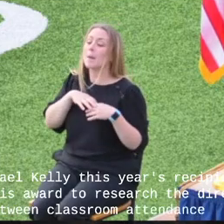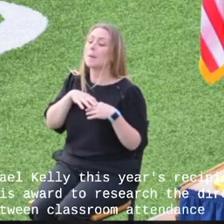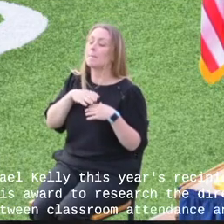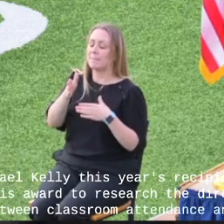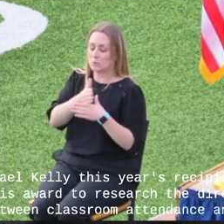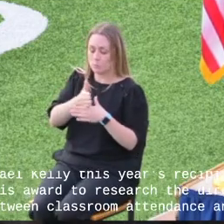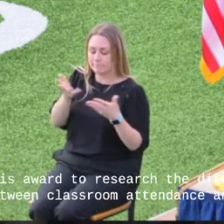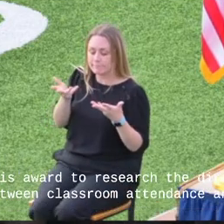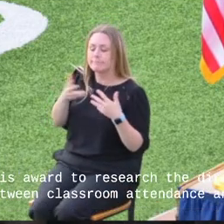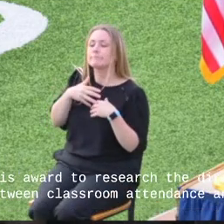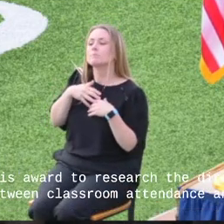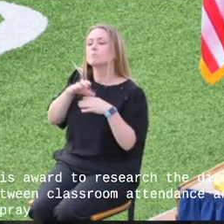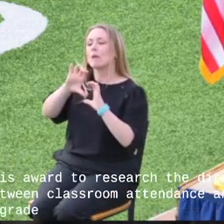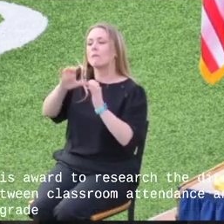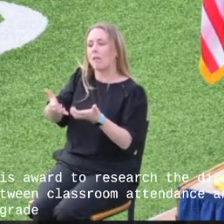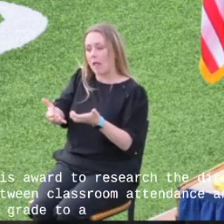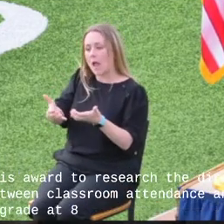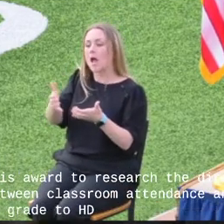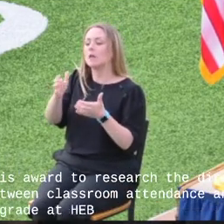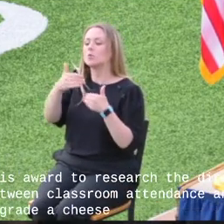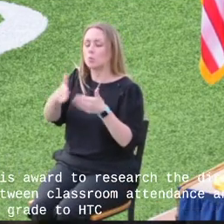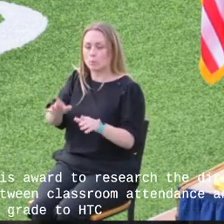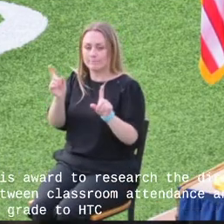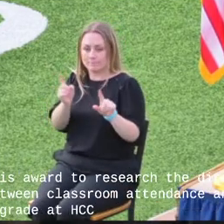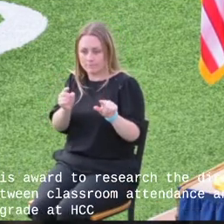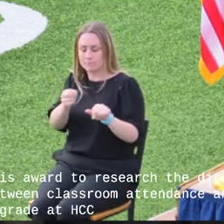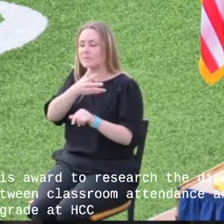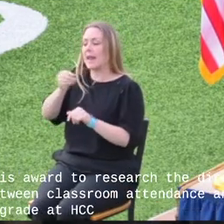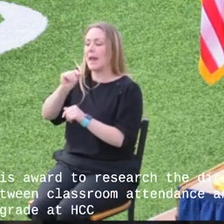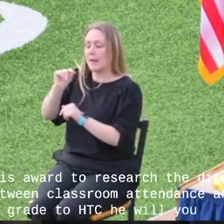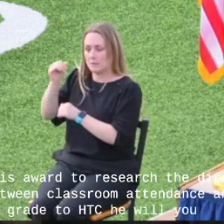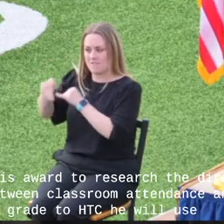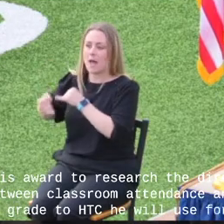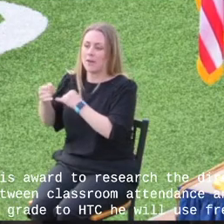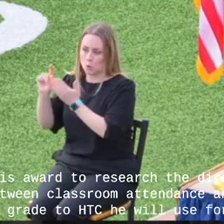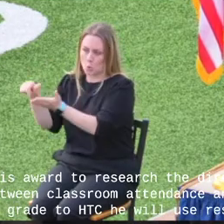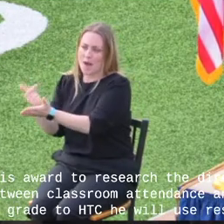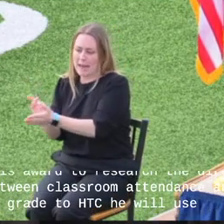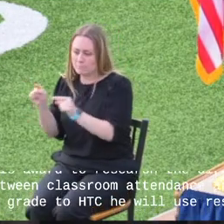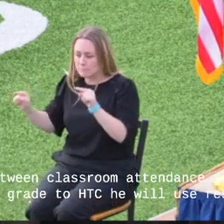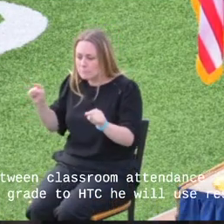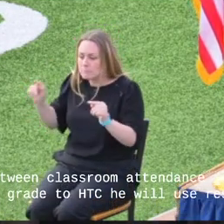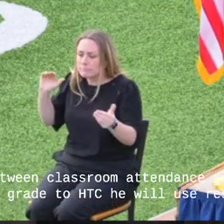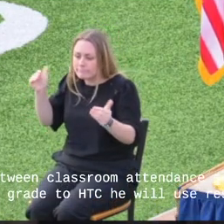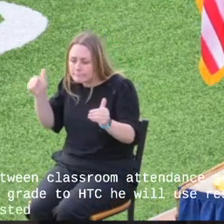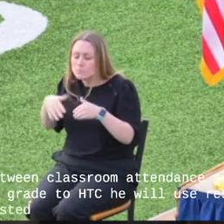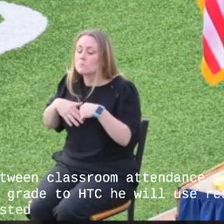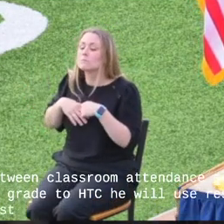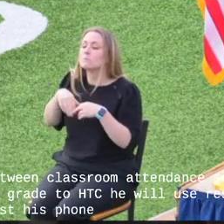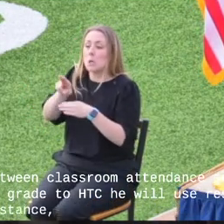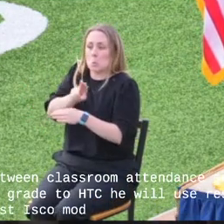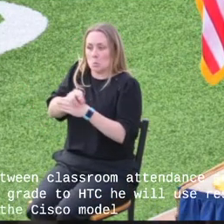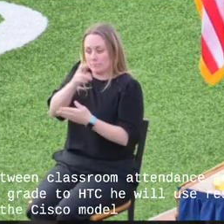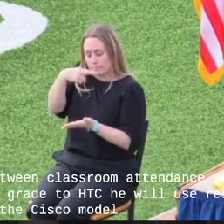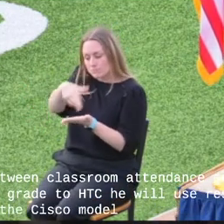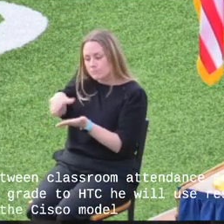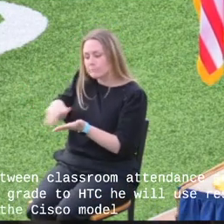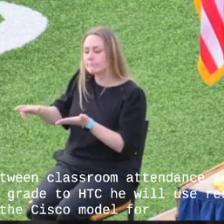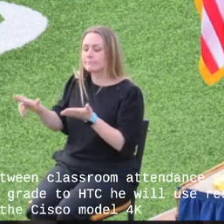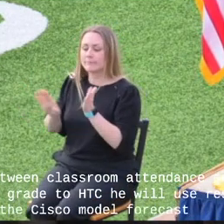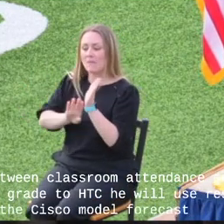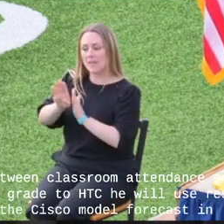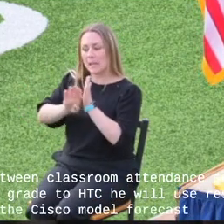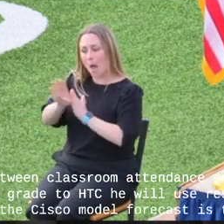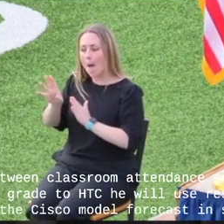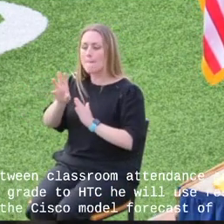and the final student's grade at HCC. He will use research to develop a statistical model to forecast